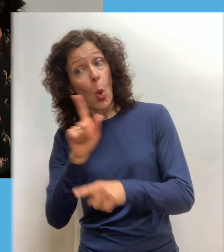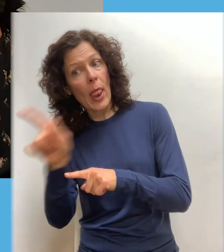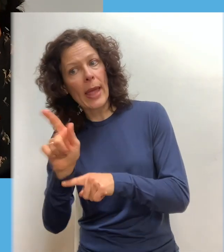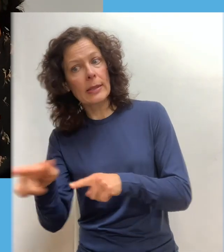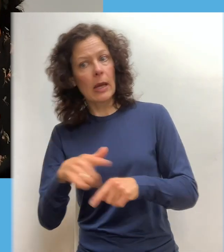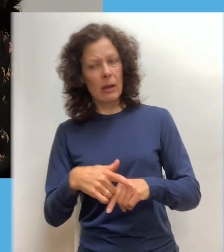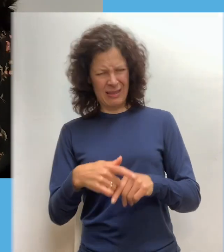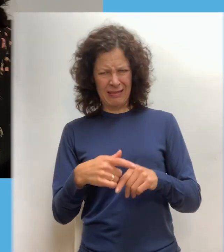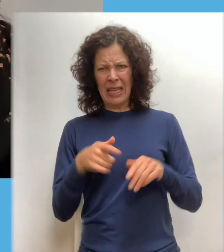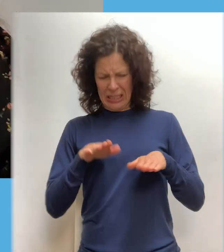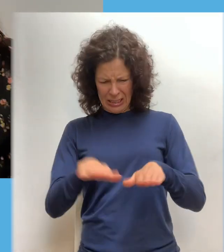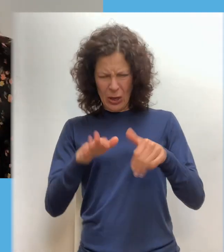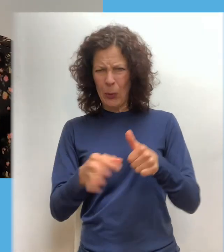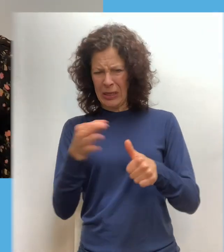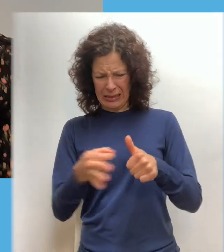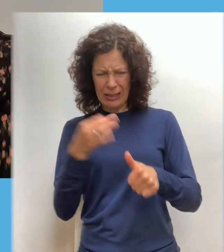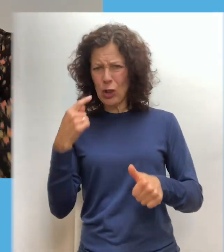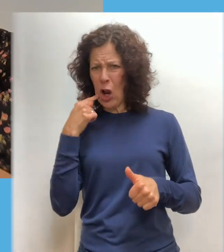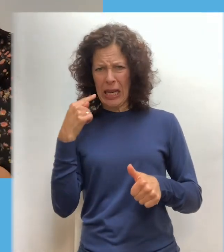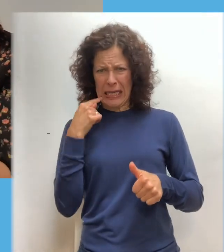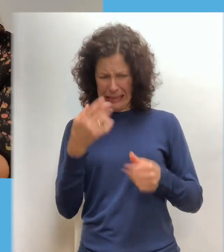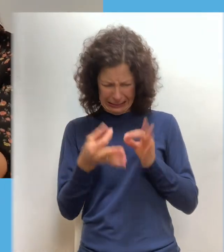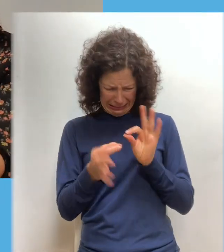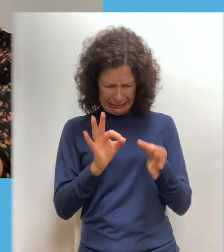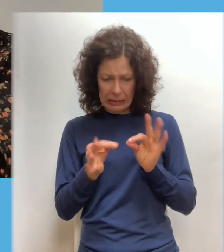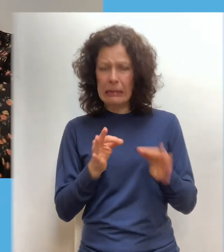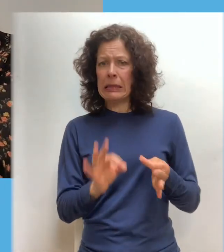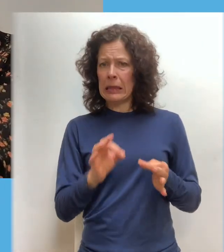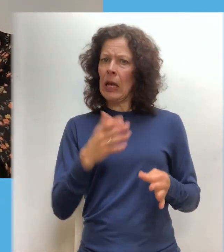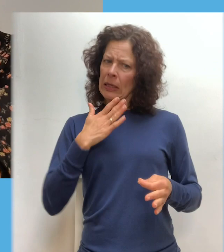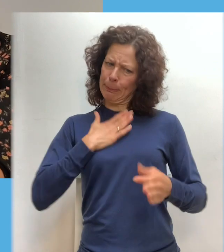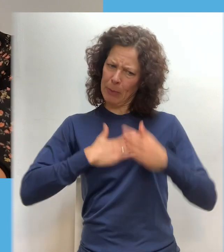Luckily, Aunt Pearl was a good teacher.